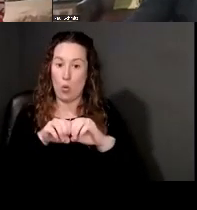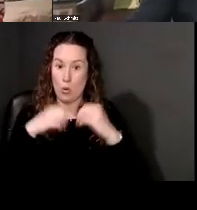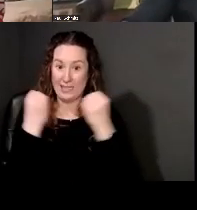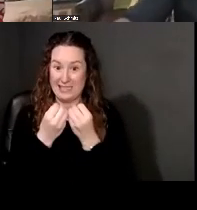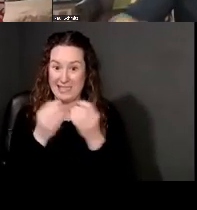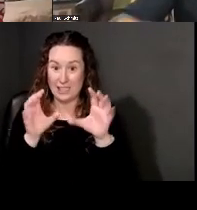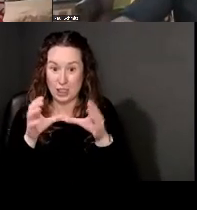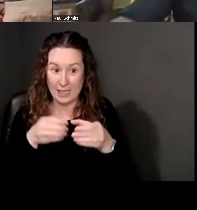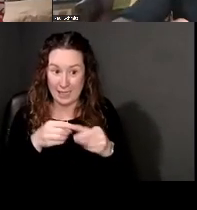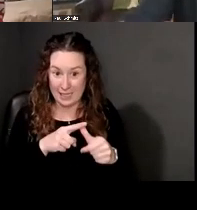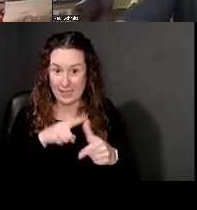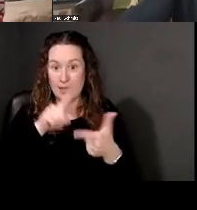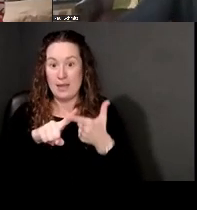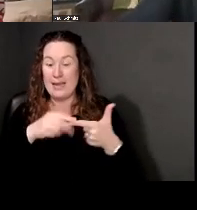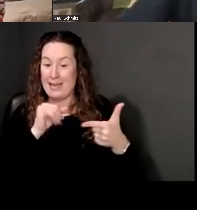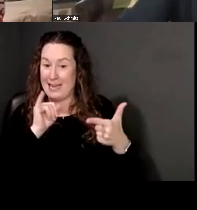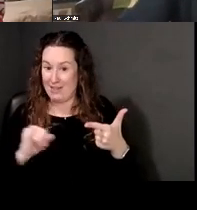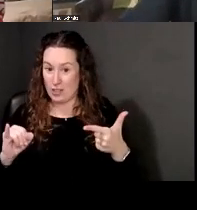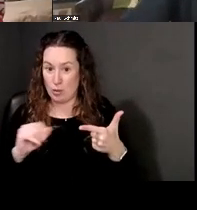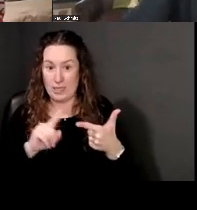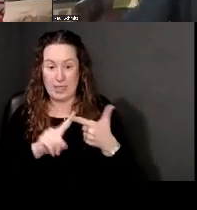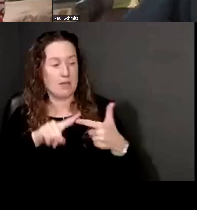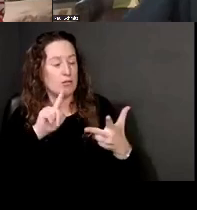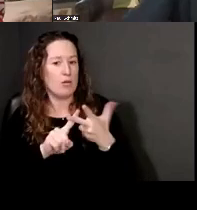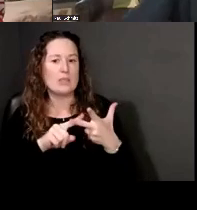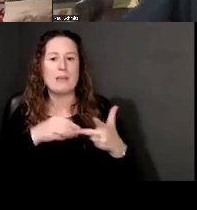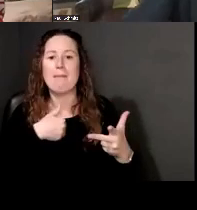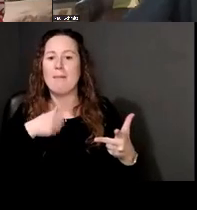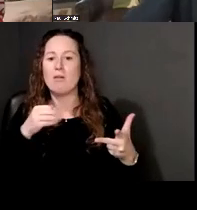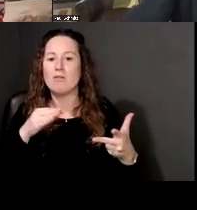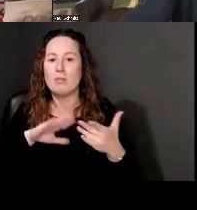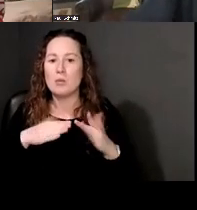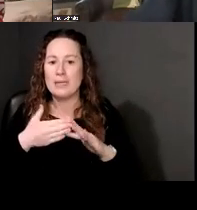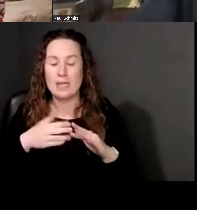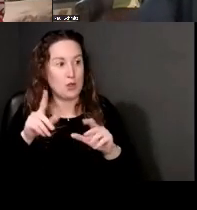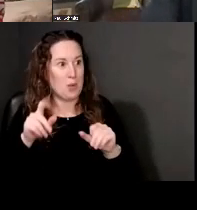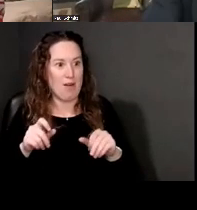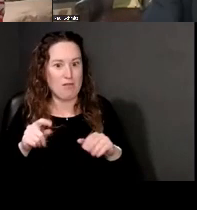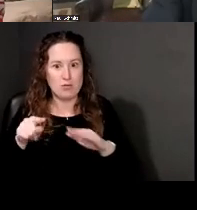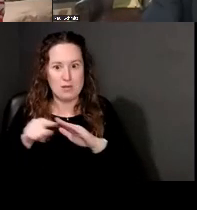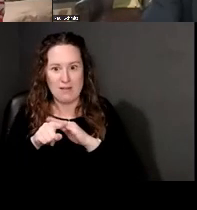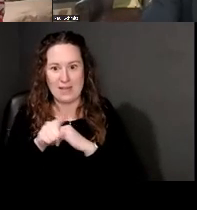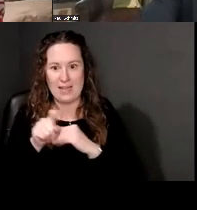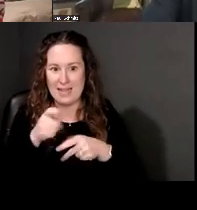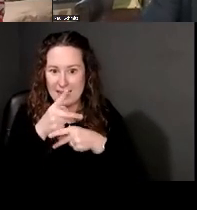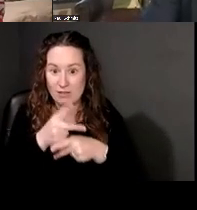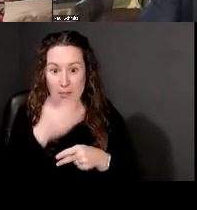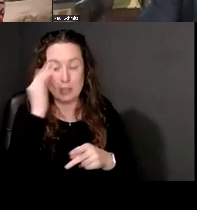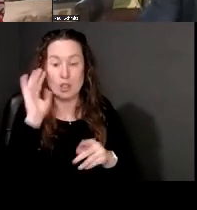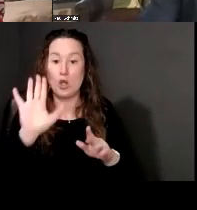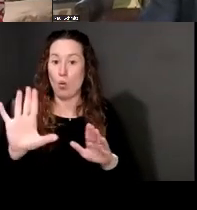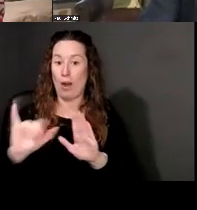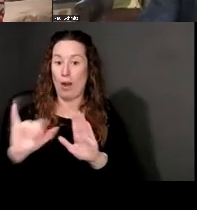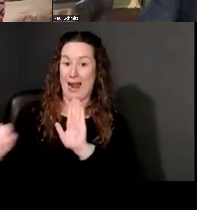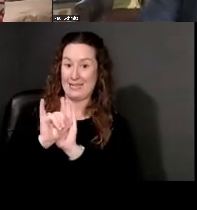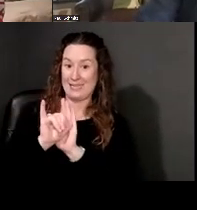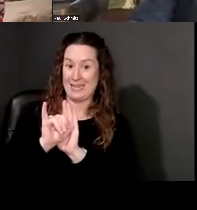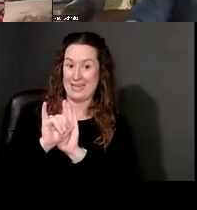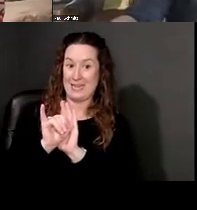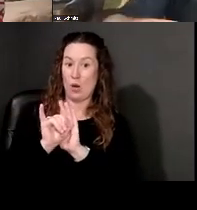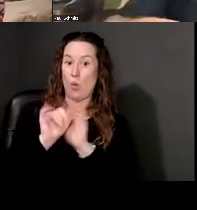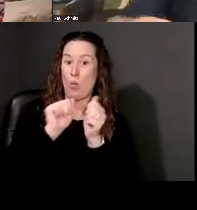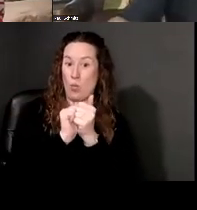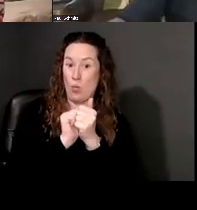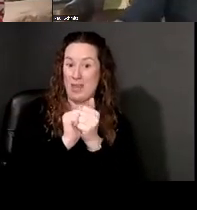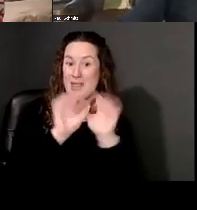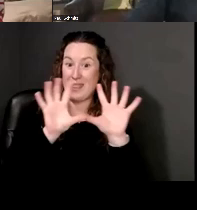a member of the community want to go, and navigating that carefully, because your identity with the collaborative may carry